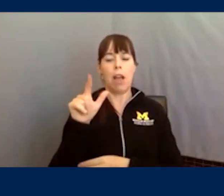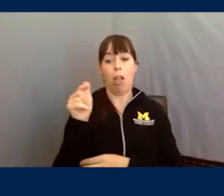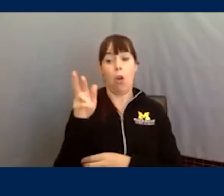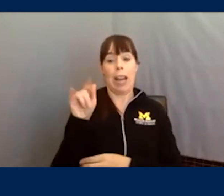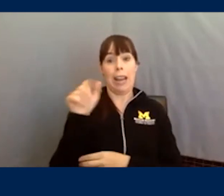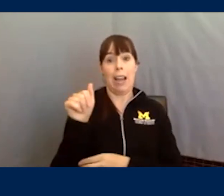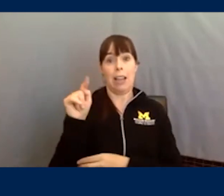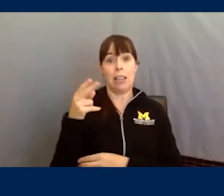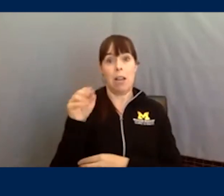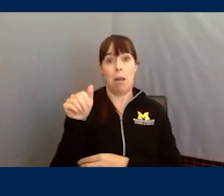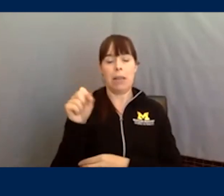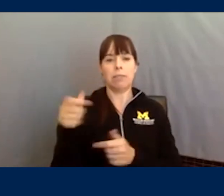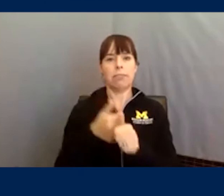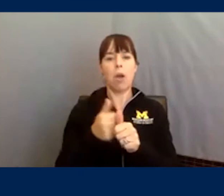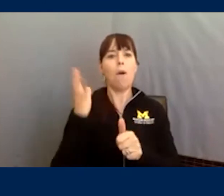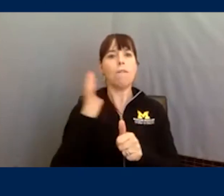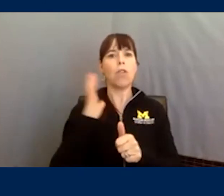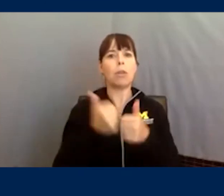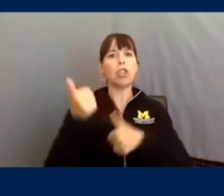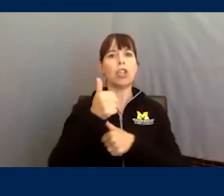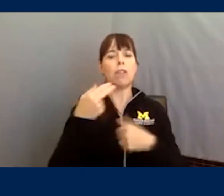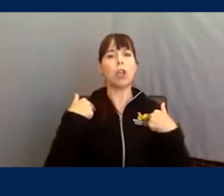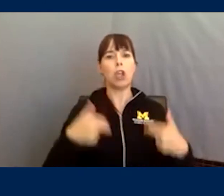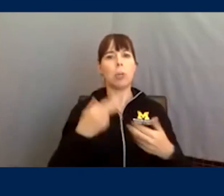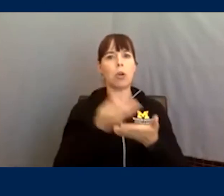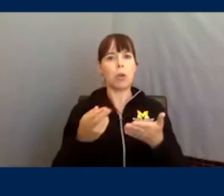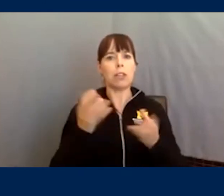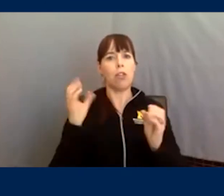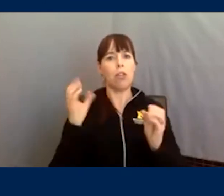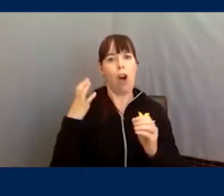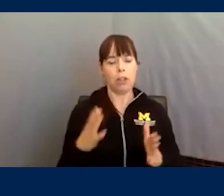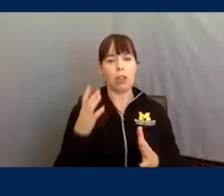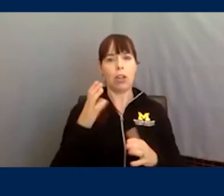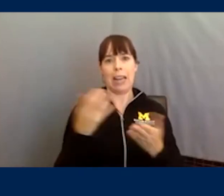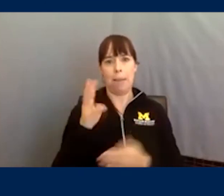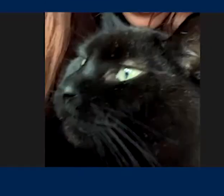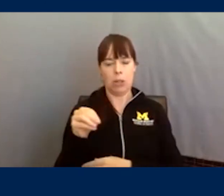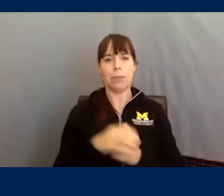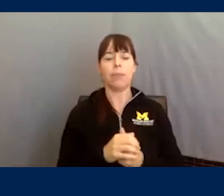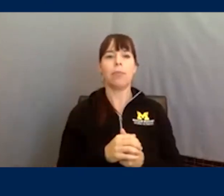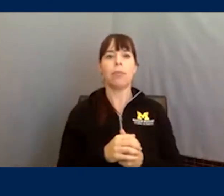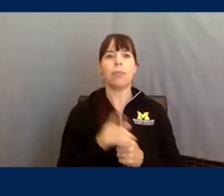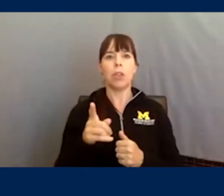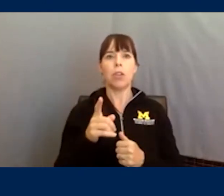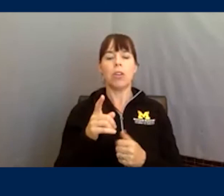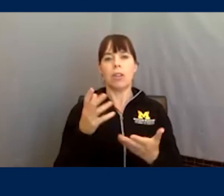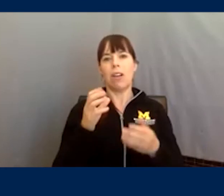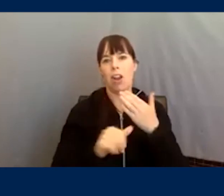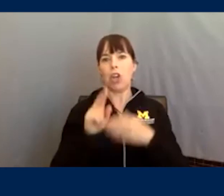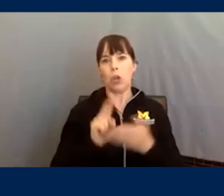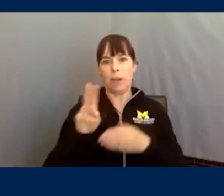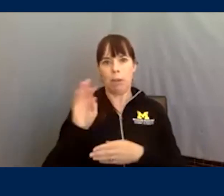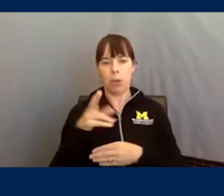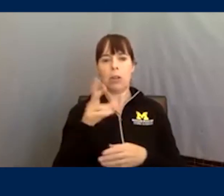former Chief Human Resources Officer at Michigan Medicine at one time, before it was Michigan Medicine, at the University of Michigan. And the